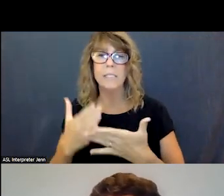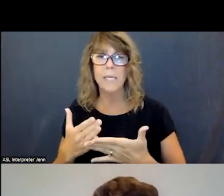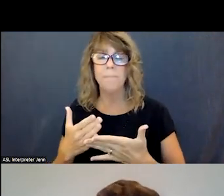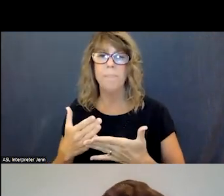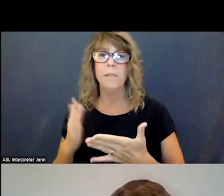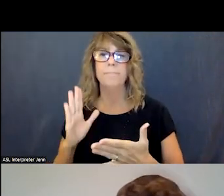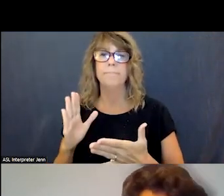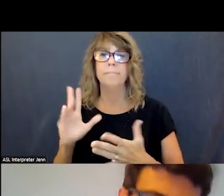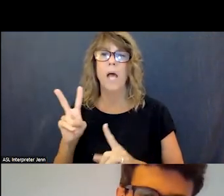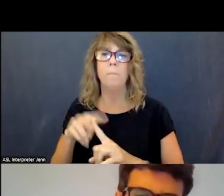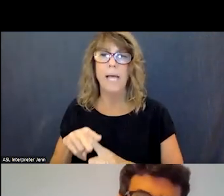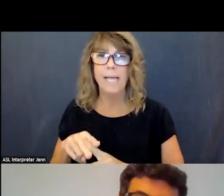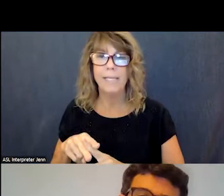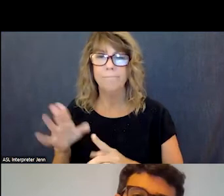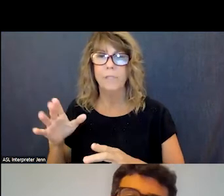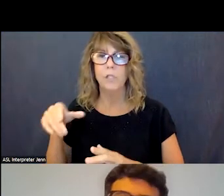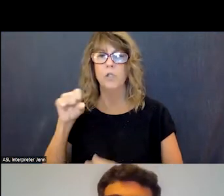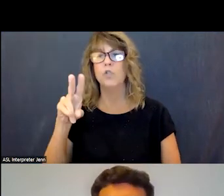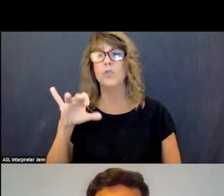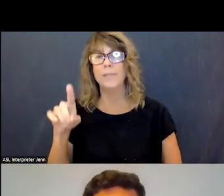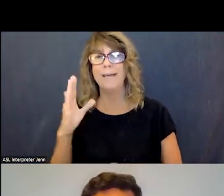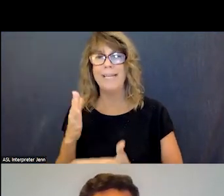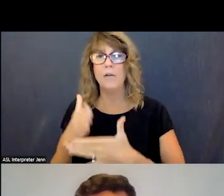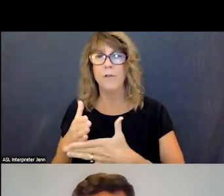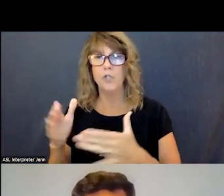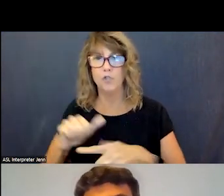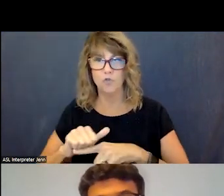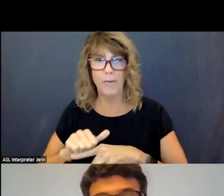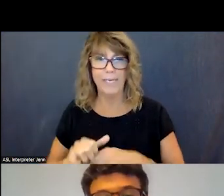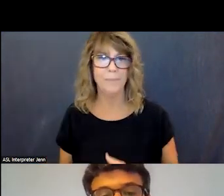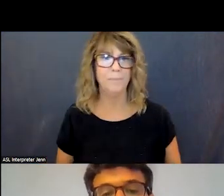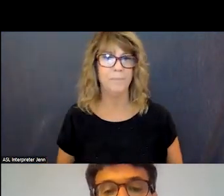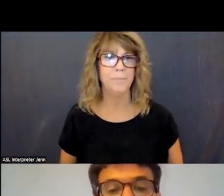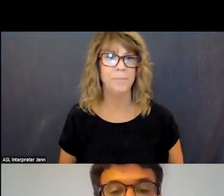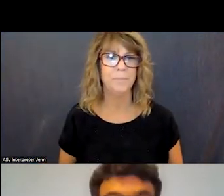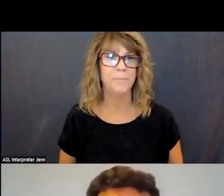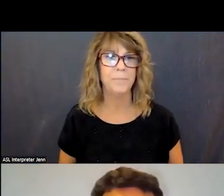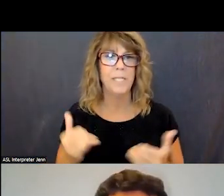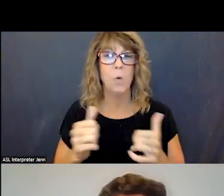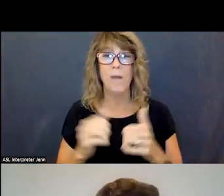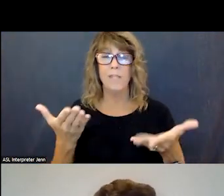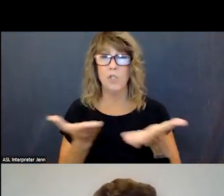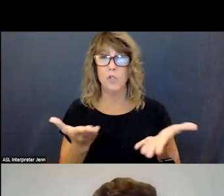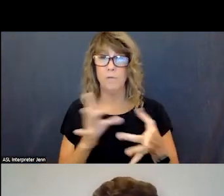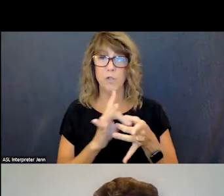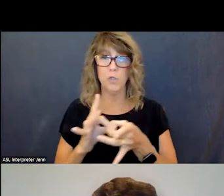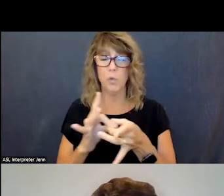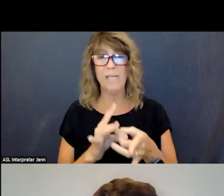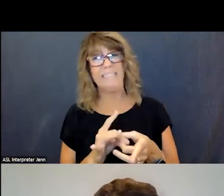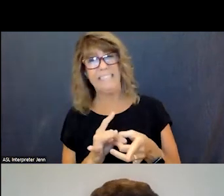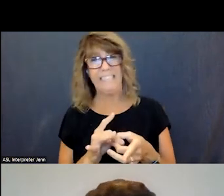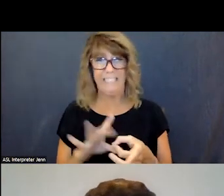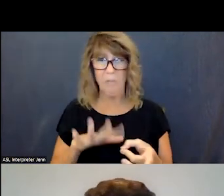training. In terms of service coordination, we were a little bit more concerned about the fact that about half of our respondents